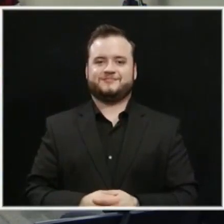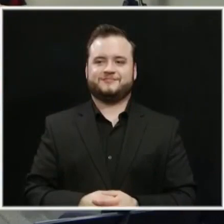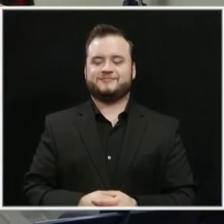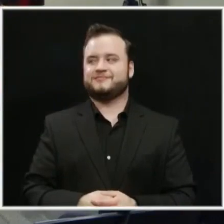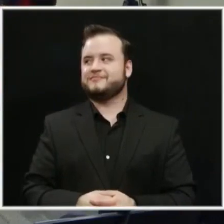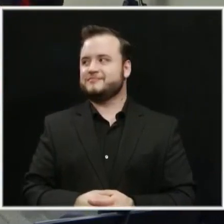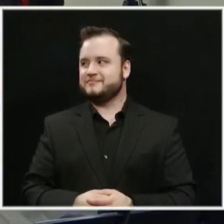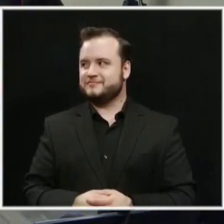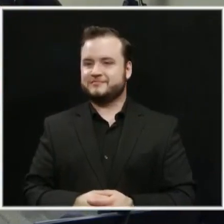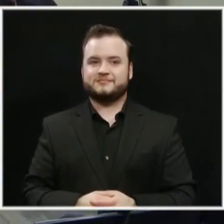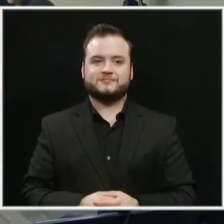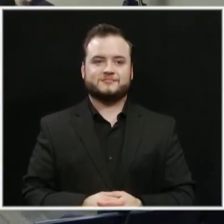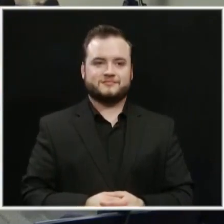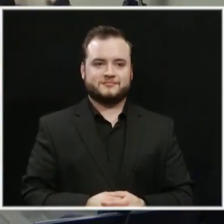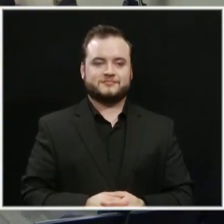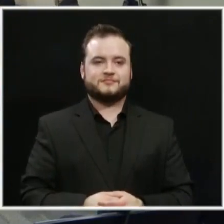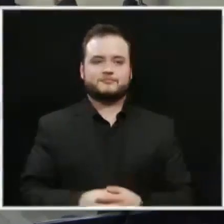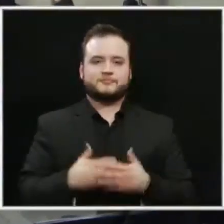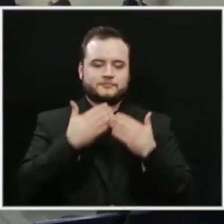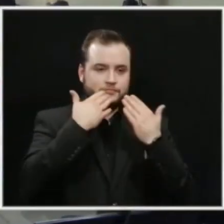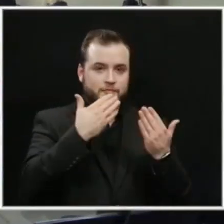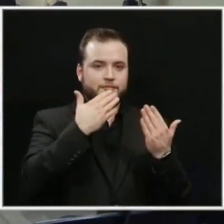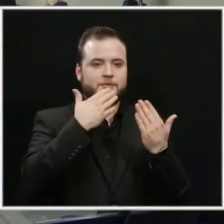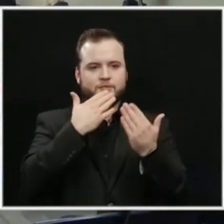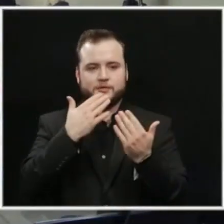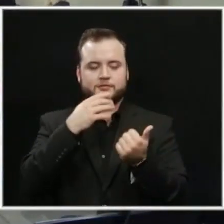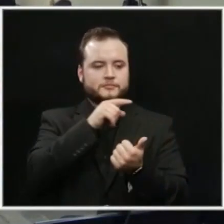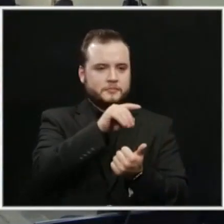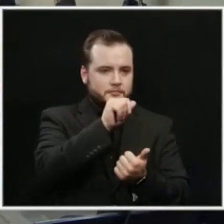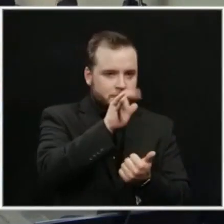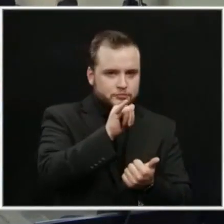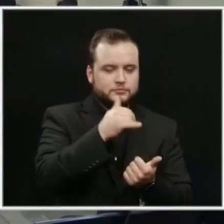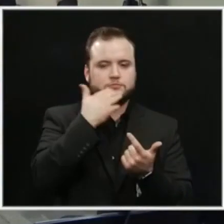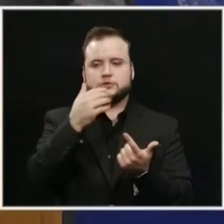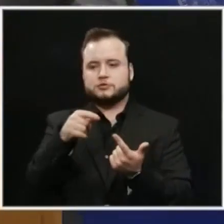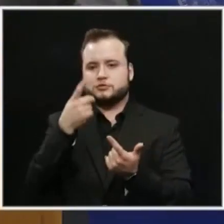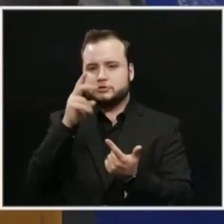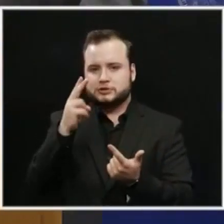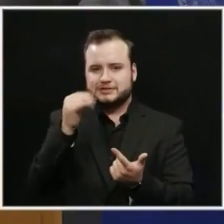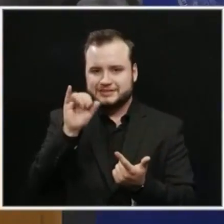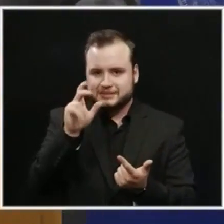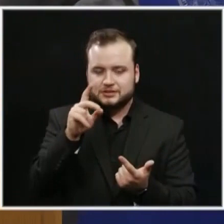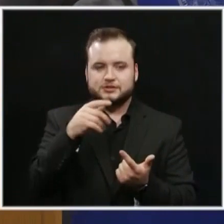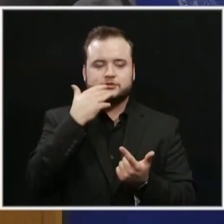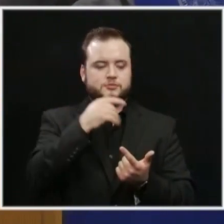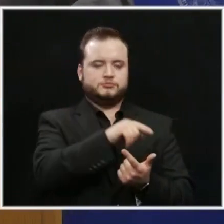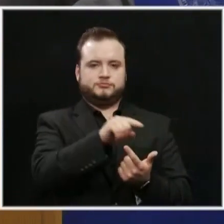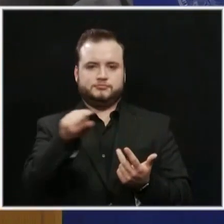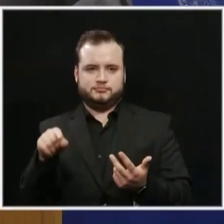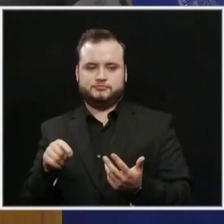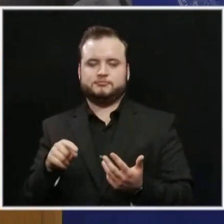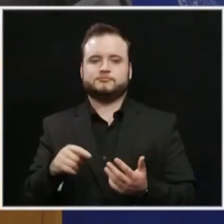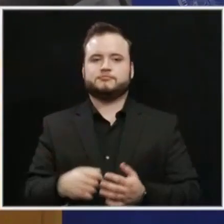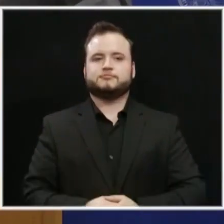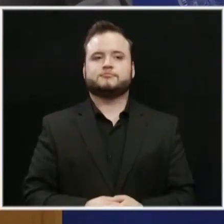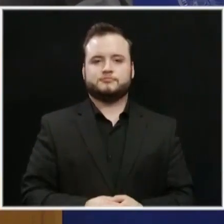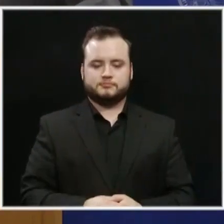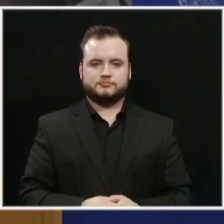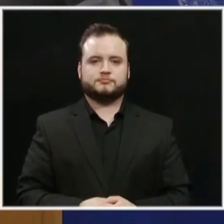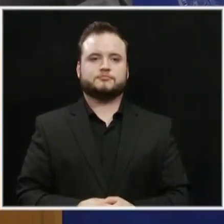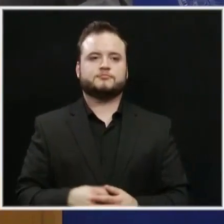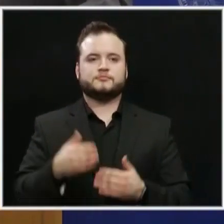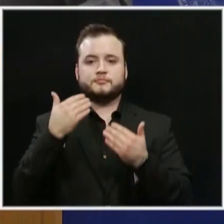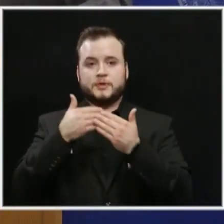Thank you, Mary. Thanks, John. To put a little perspective on what we're doing, before I take questions, I think